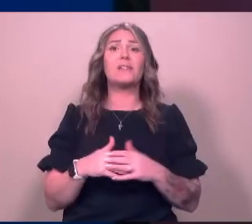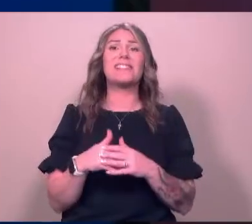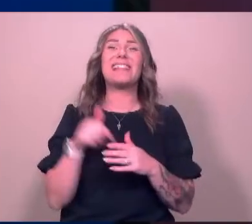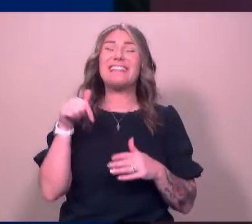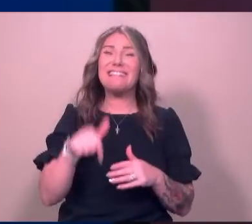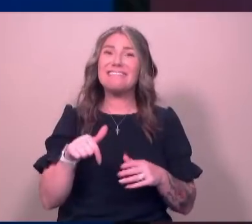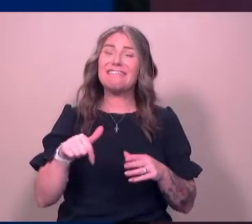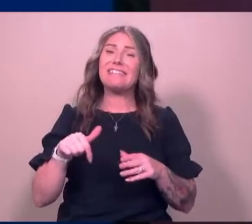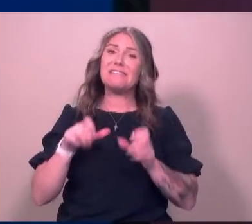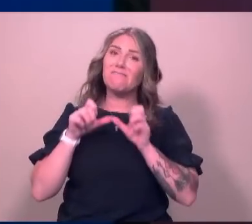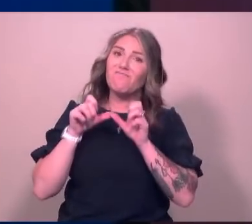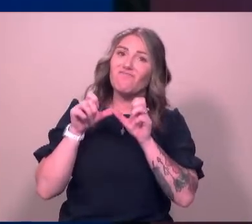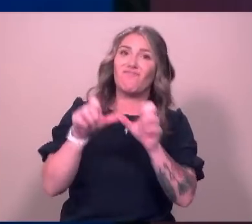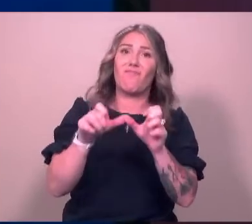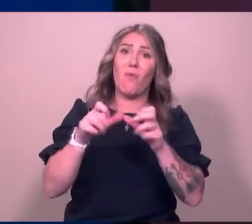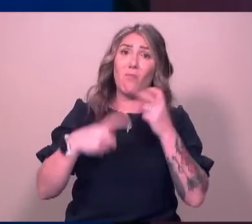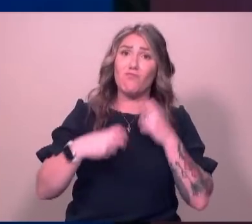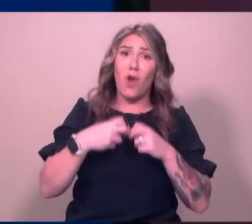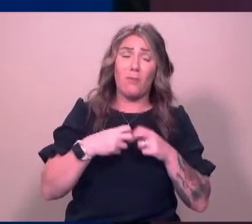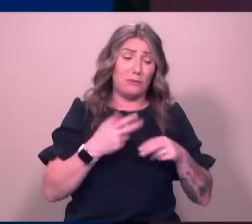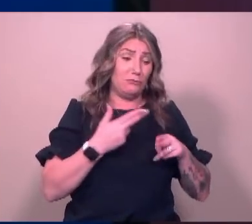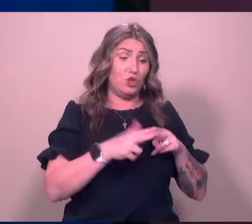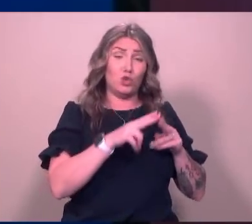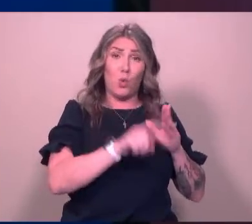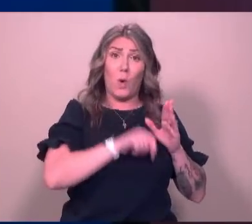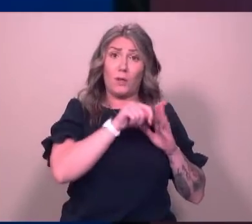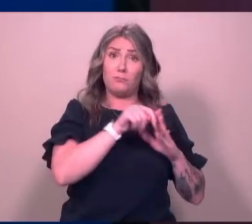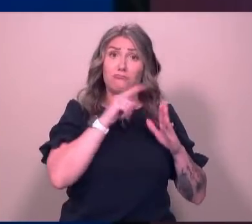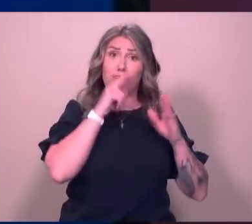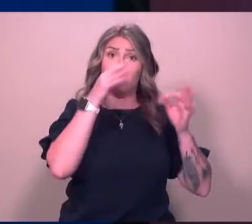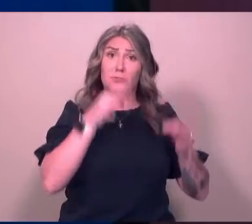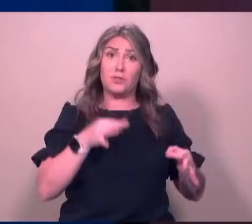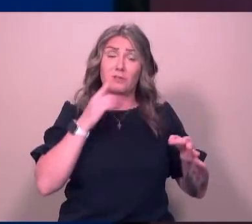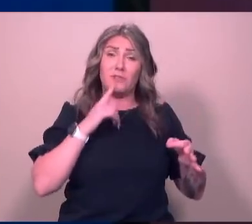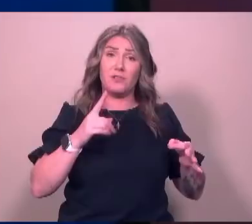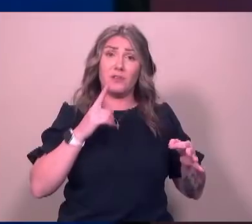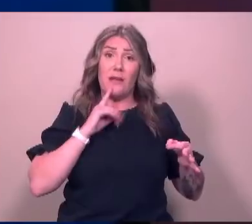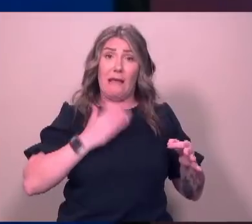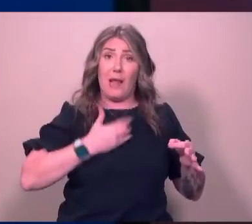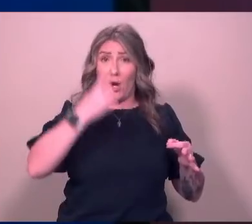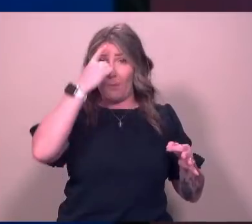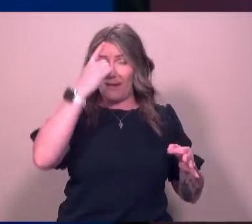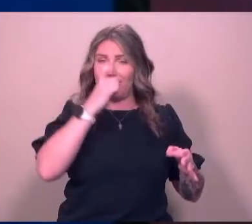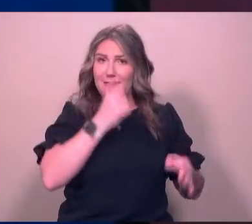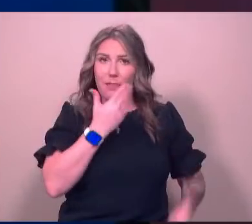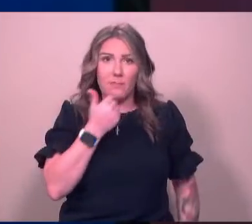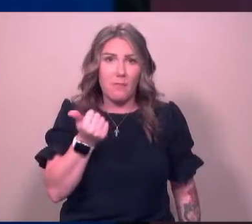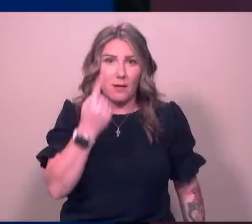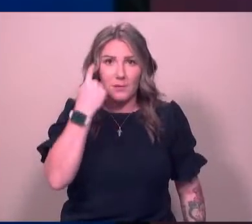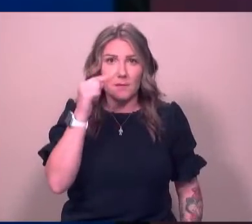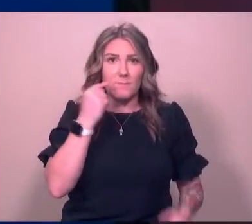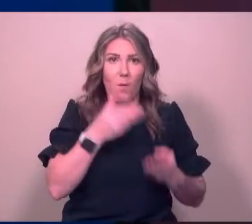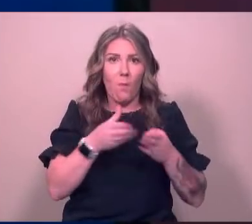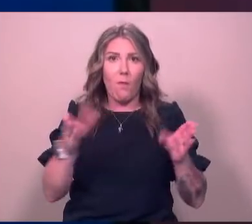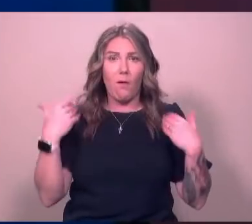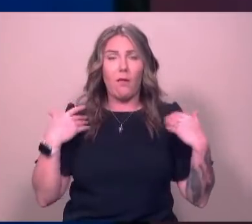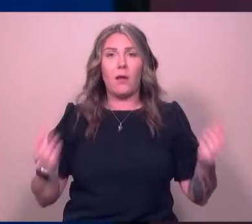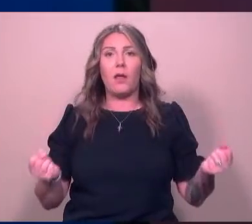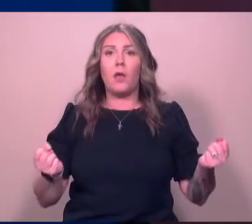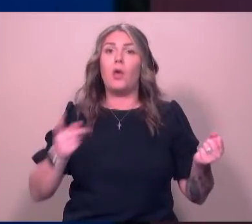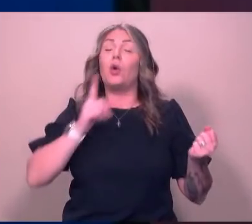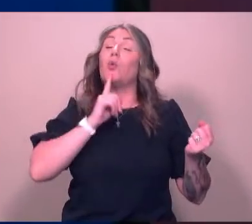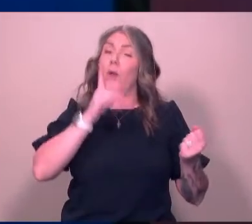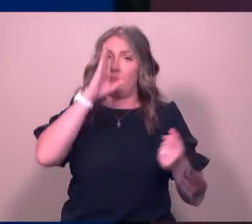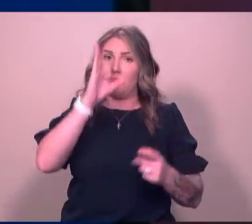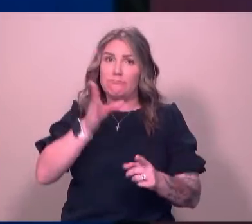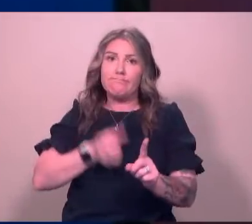long-term problem. And short-term decisions that are, in our minds, not the best ones for the health of the public are, in fact, going to